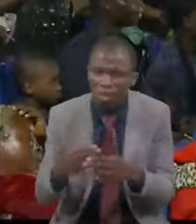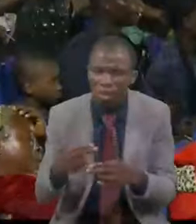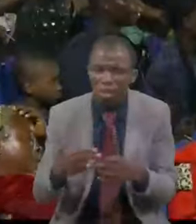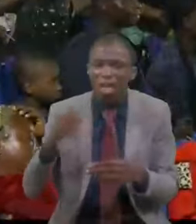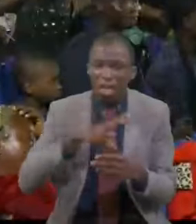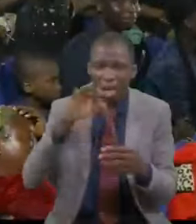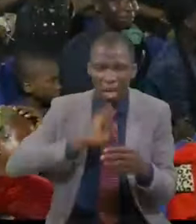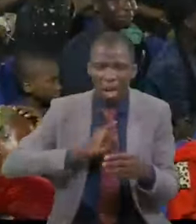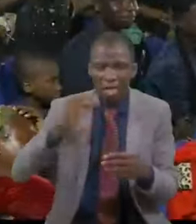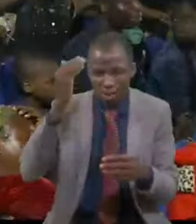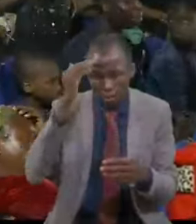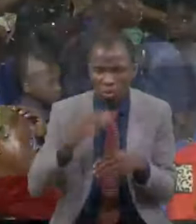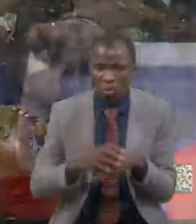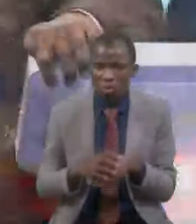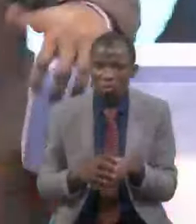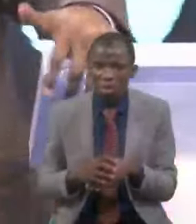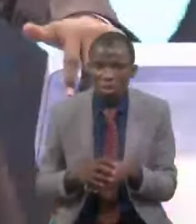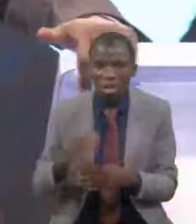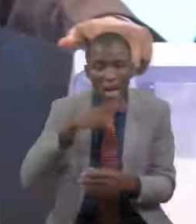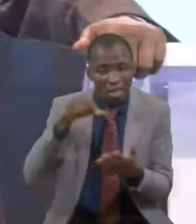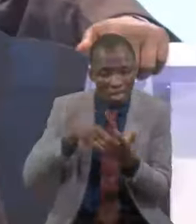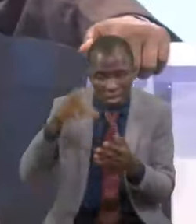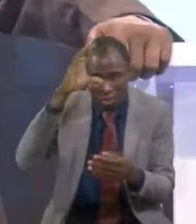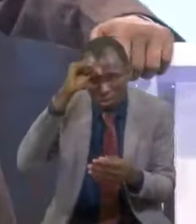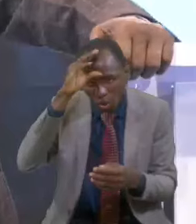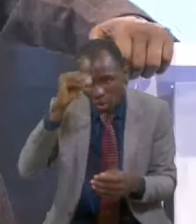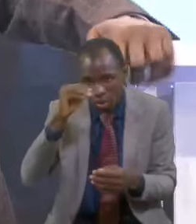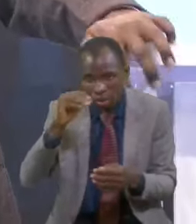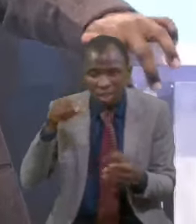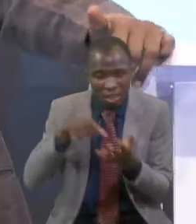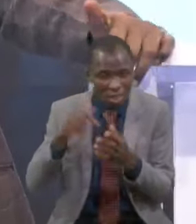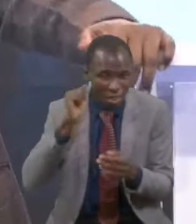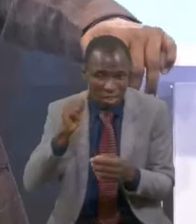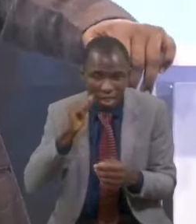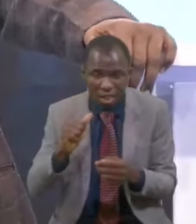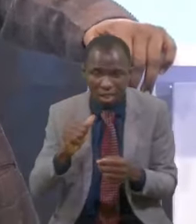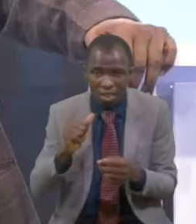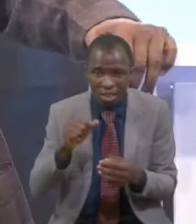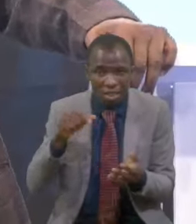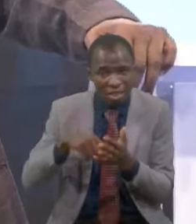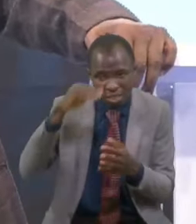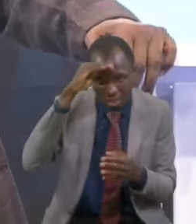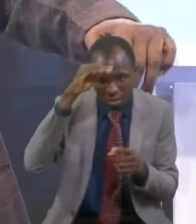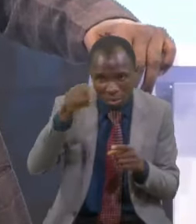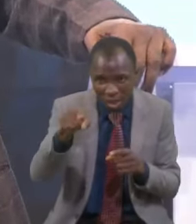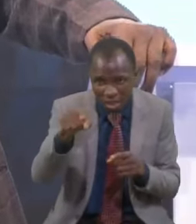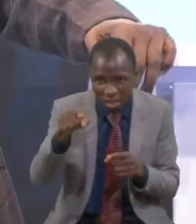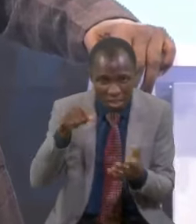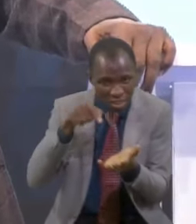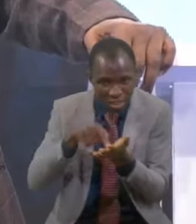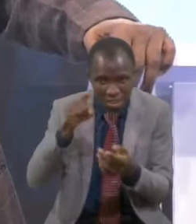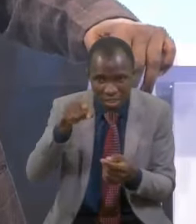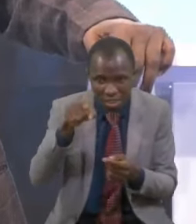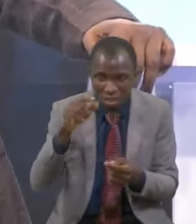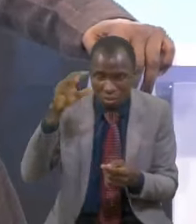And this boy, this girl, this man, this woman,